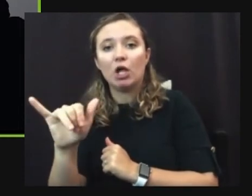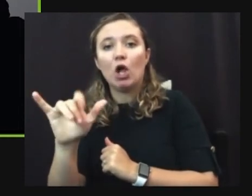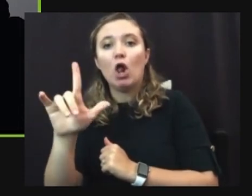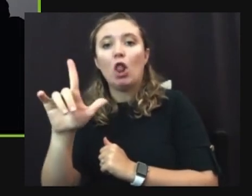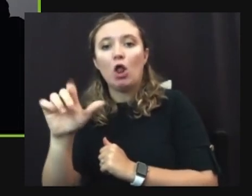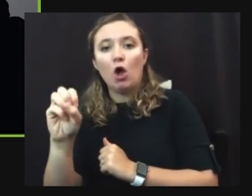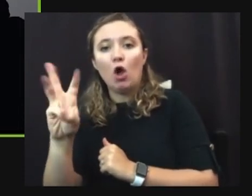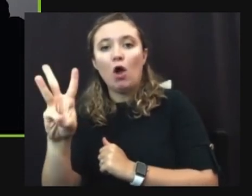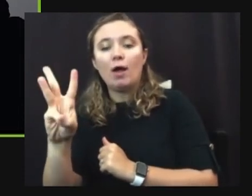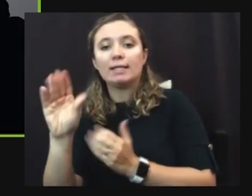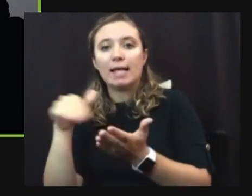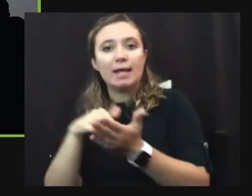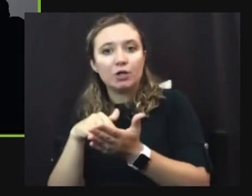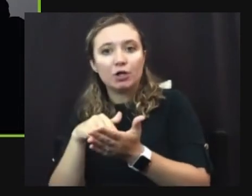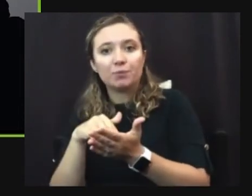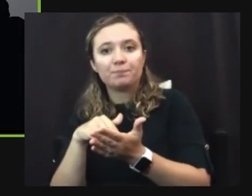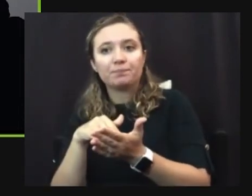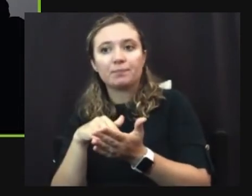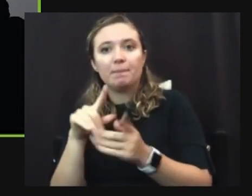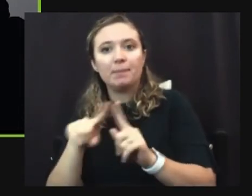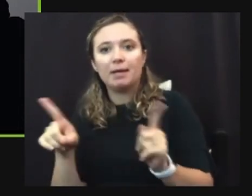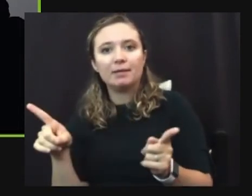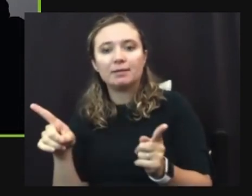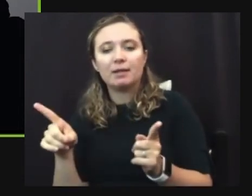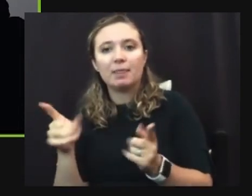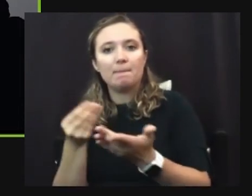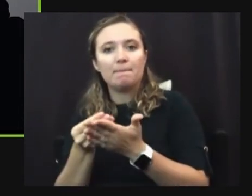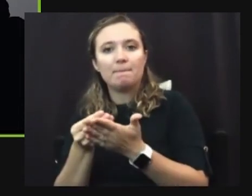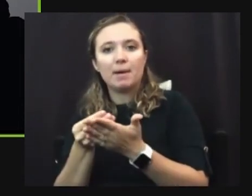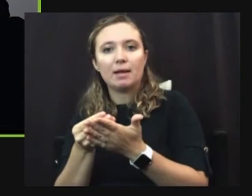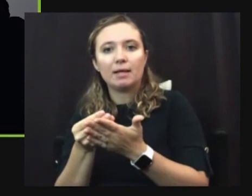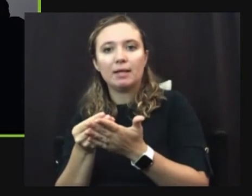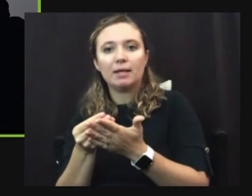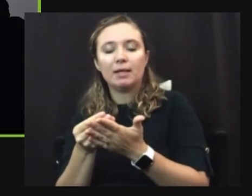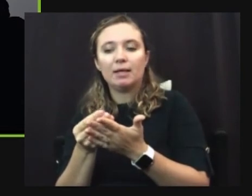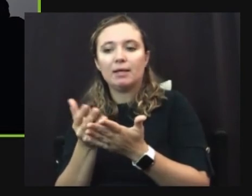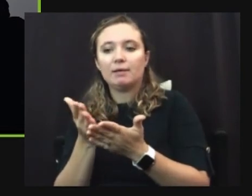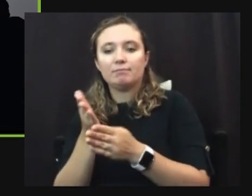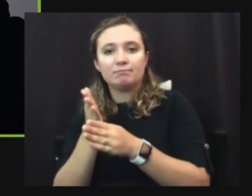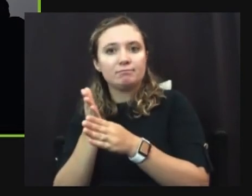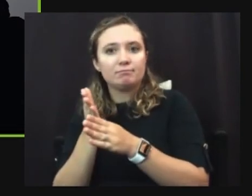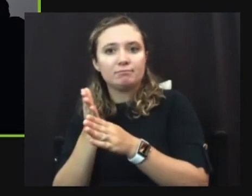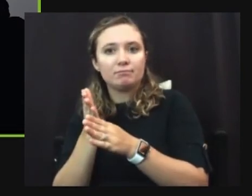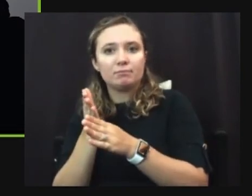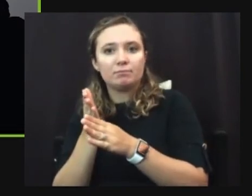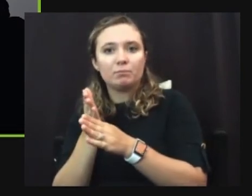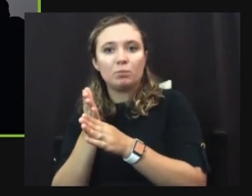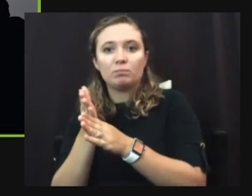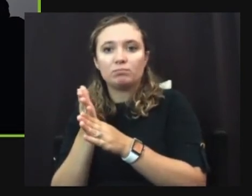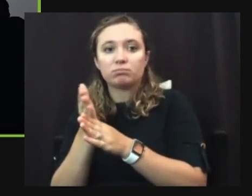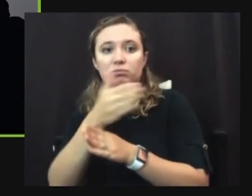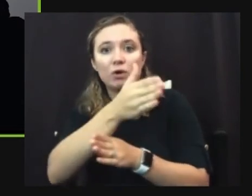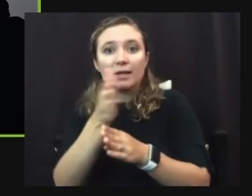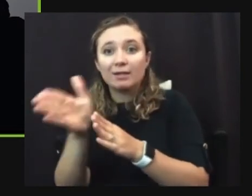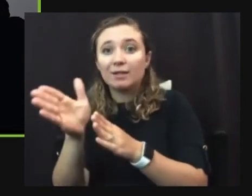But they never went anywhere because people's innate empathy